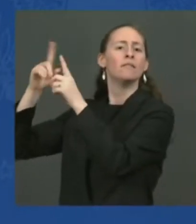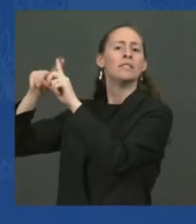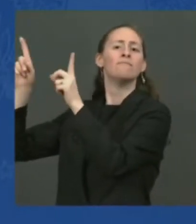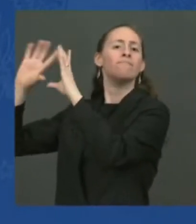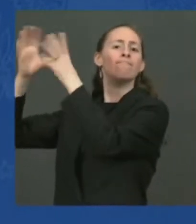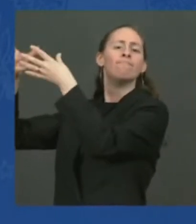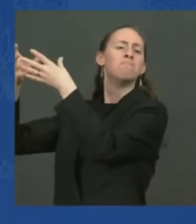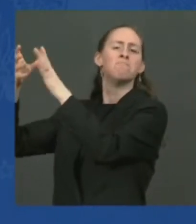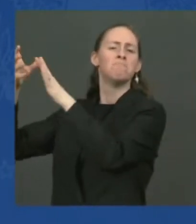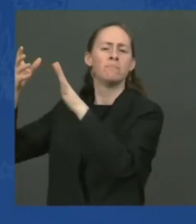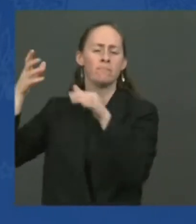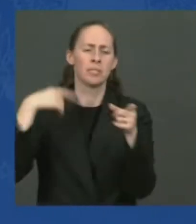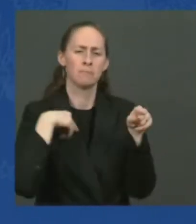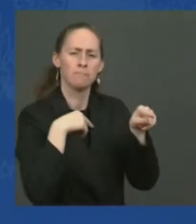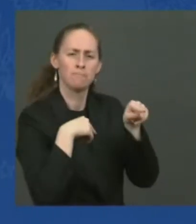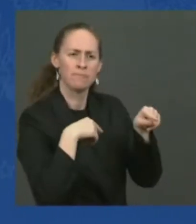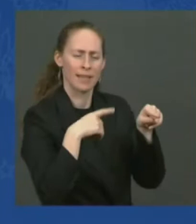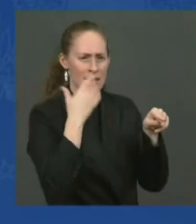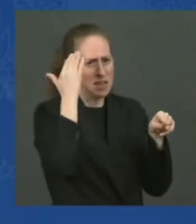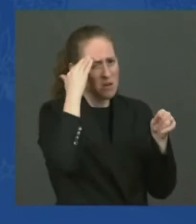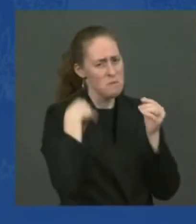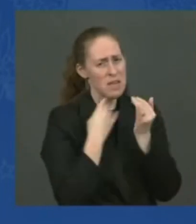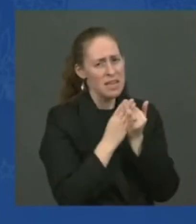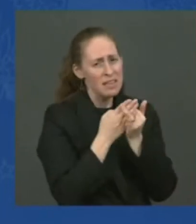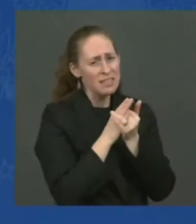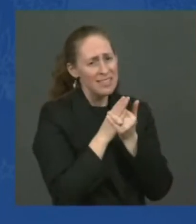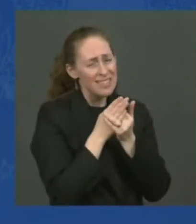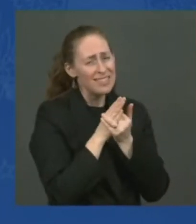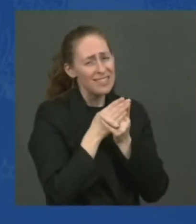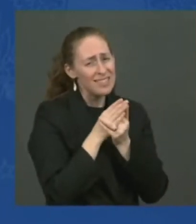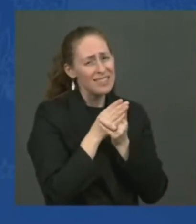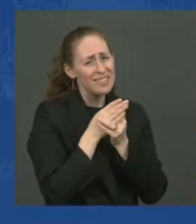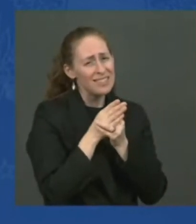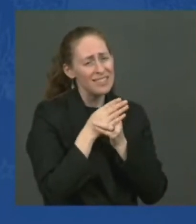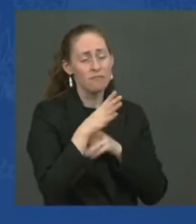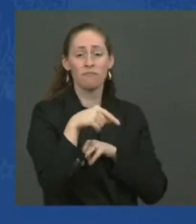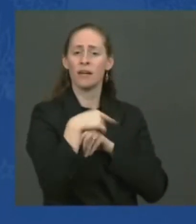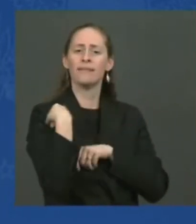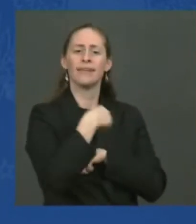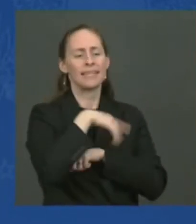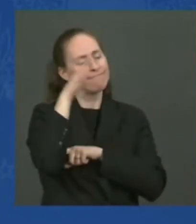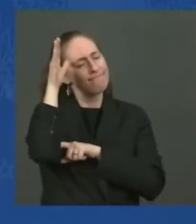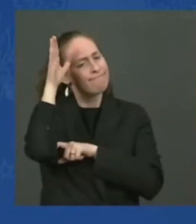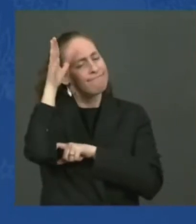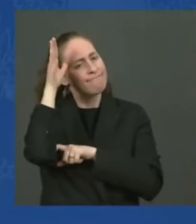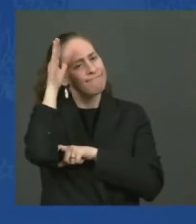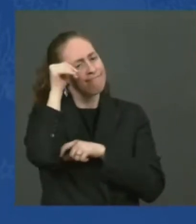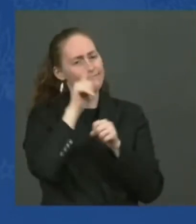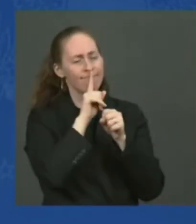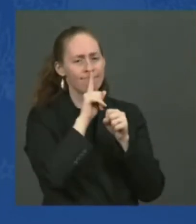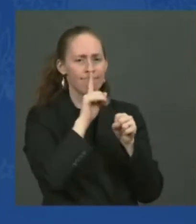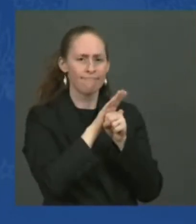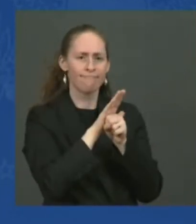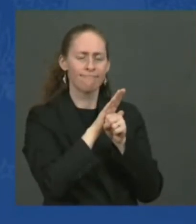to ultimately delivering a result for the constituents we represent. We also got there because of a lot of smart, hardworking